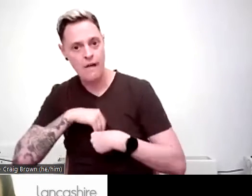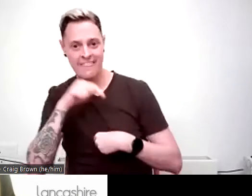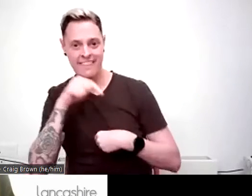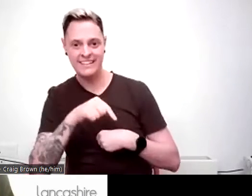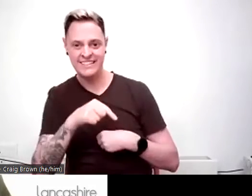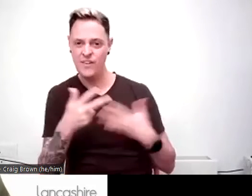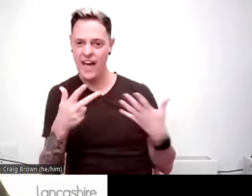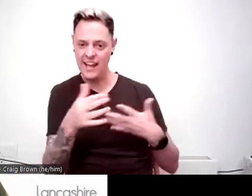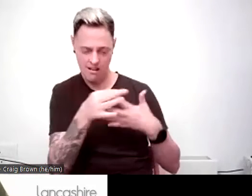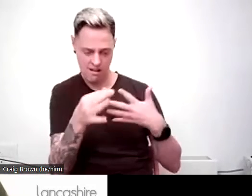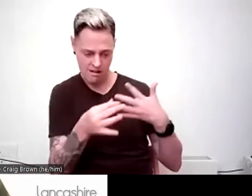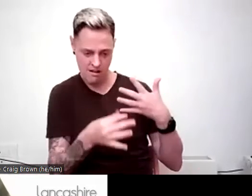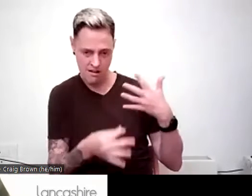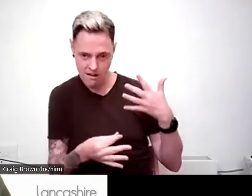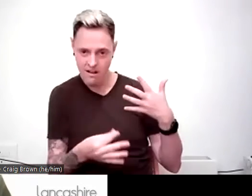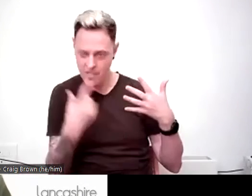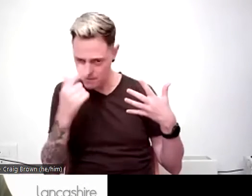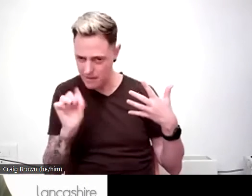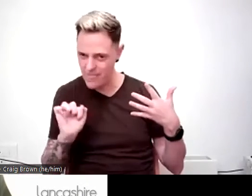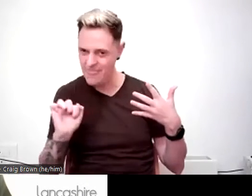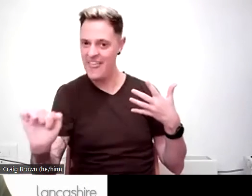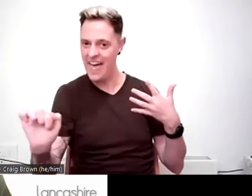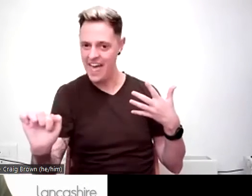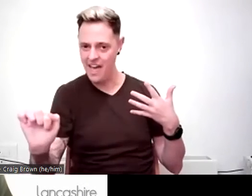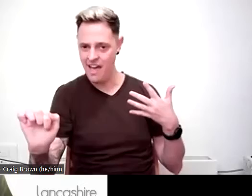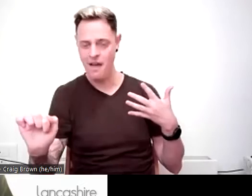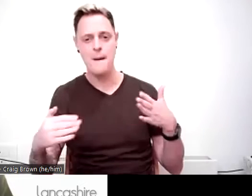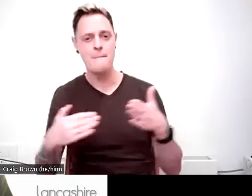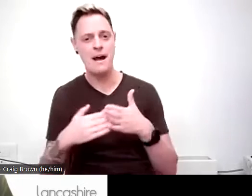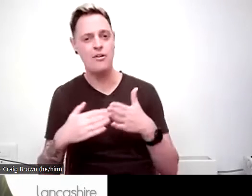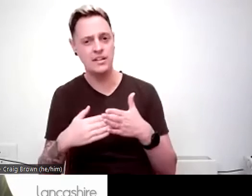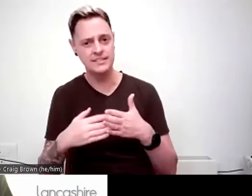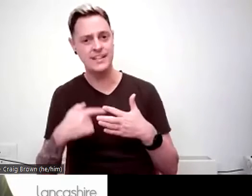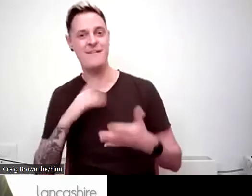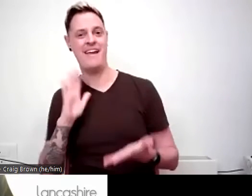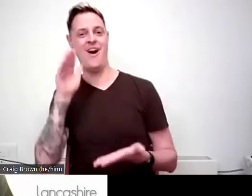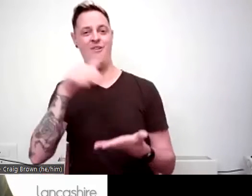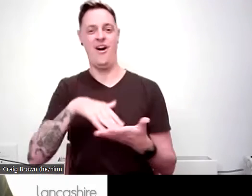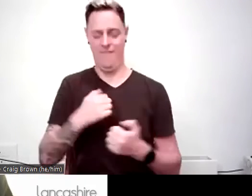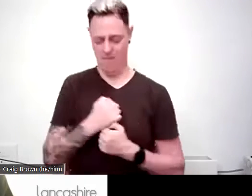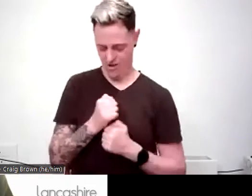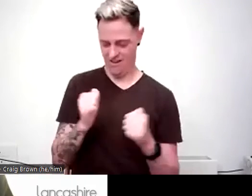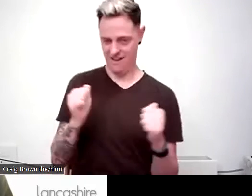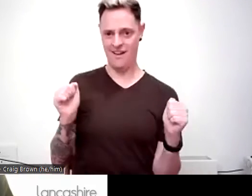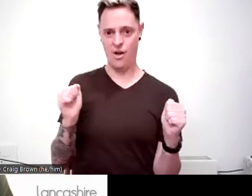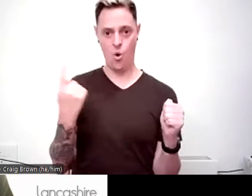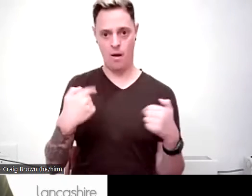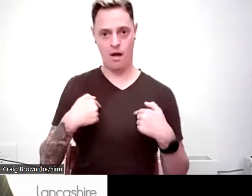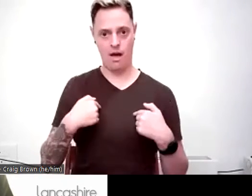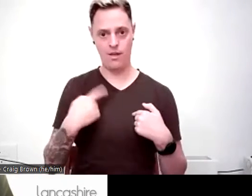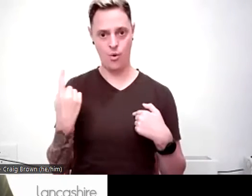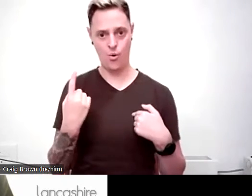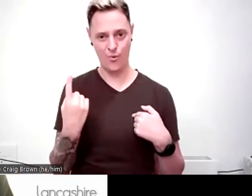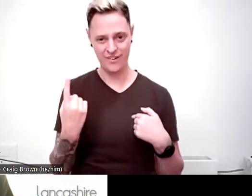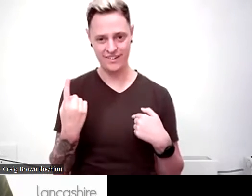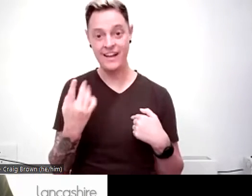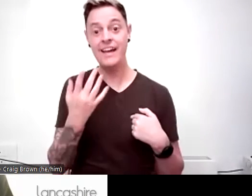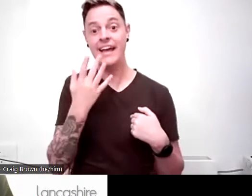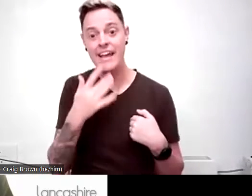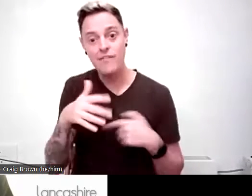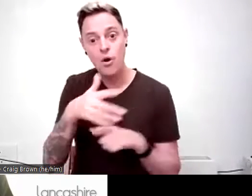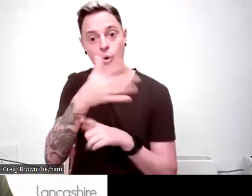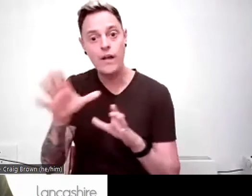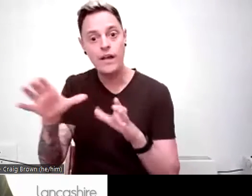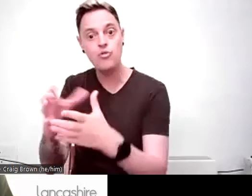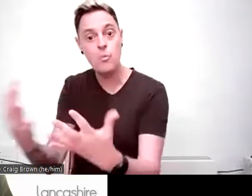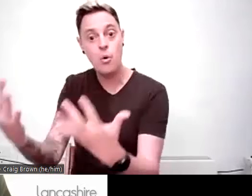think about their own biases and think about how am I showing up at my class? Who if a group of queer people came to my class, would I